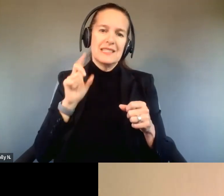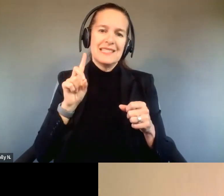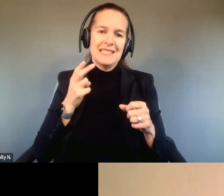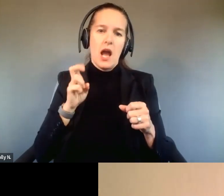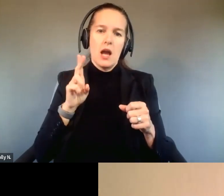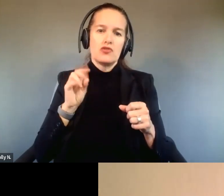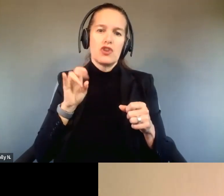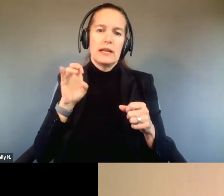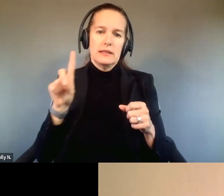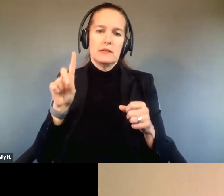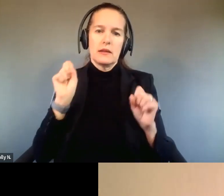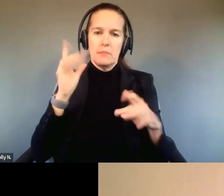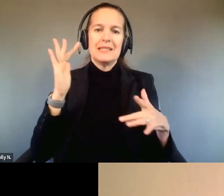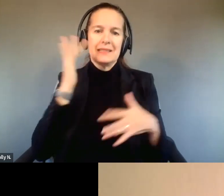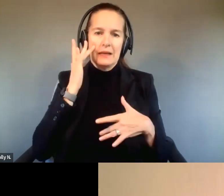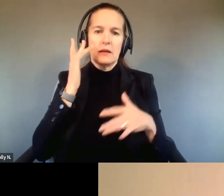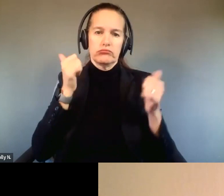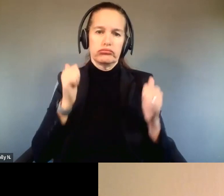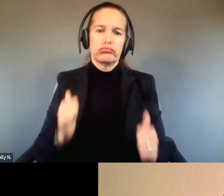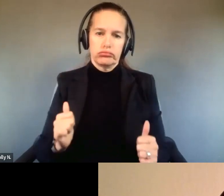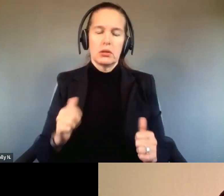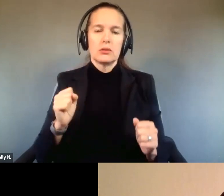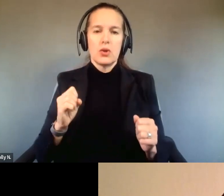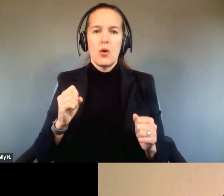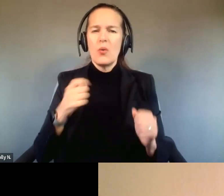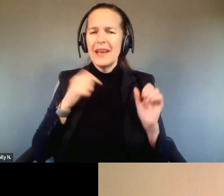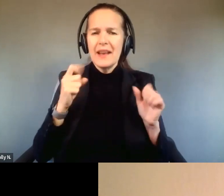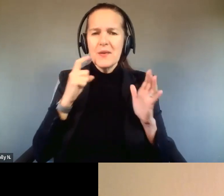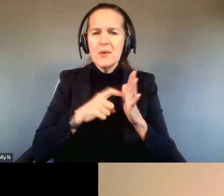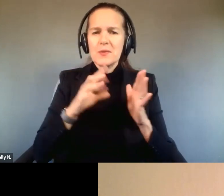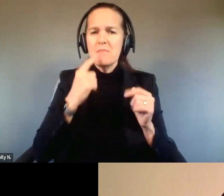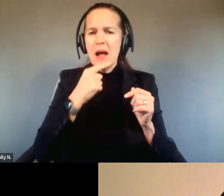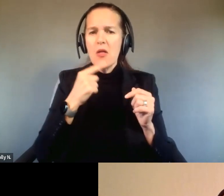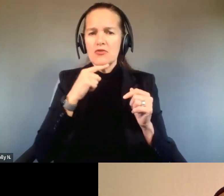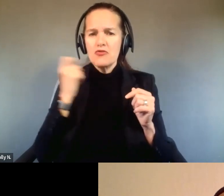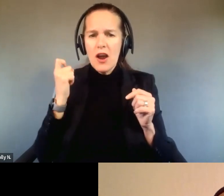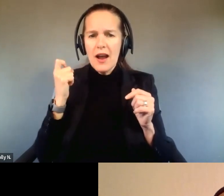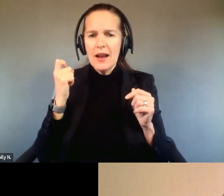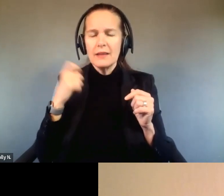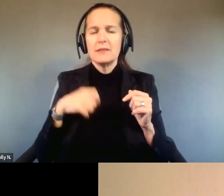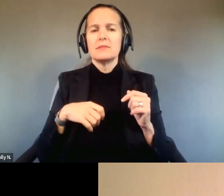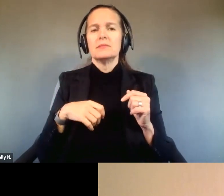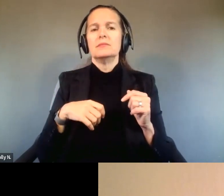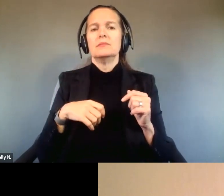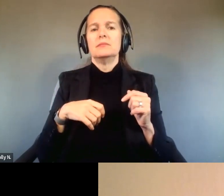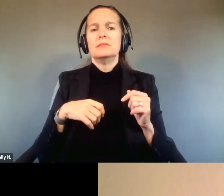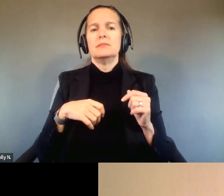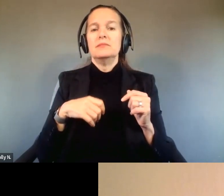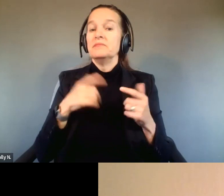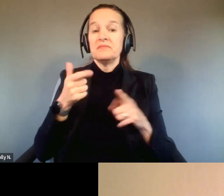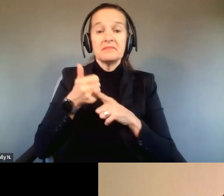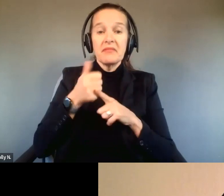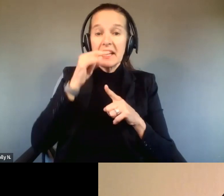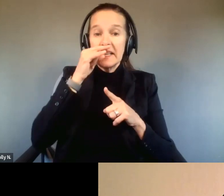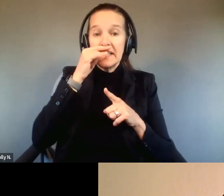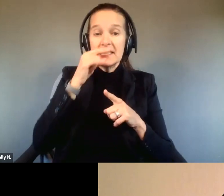really sick. And so the way we see that is your mouth can be very dry. You know, kids that are really